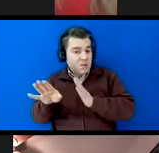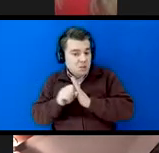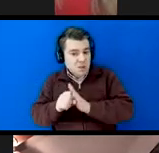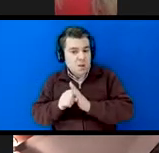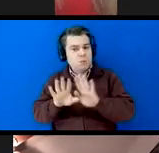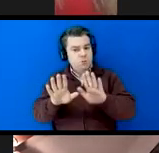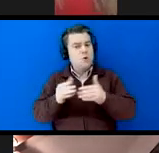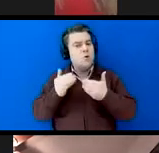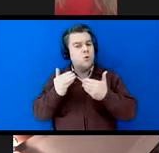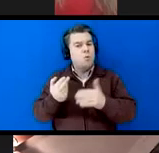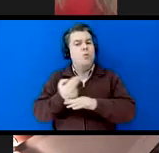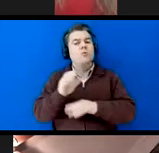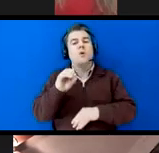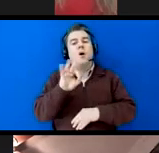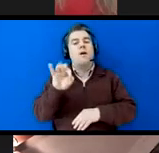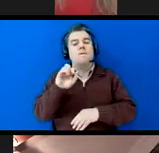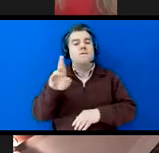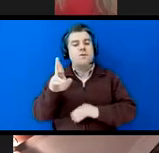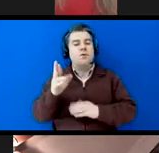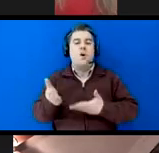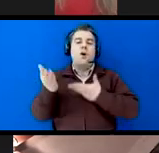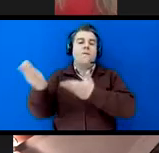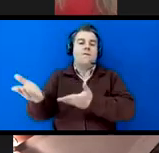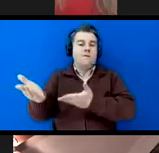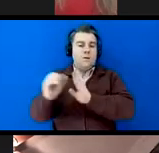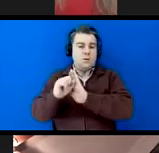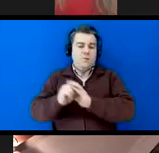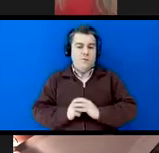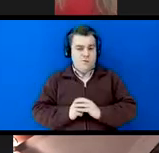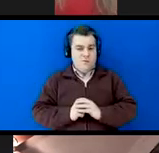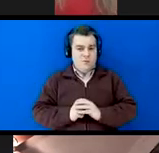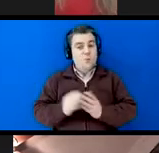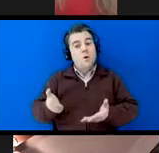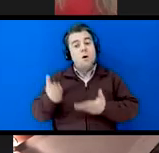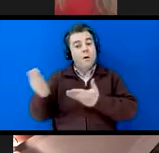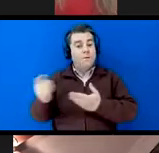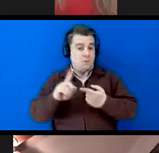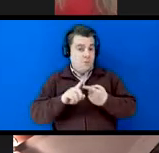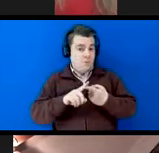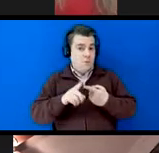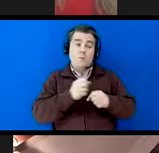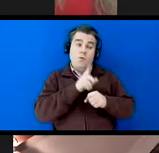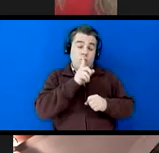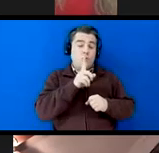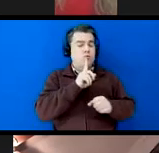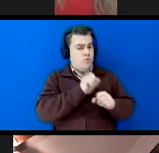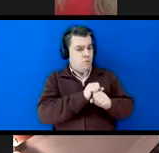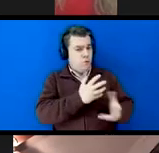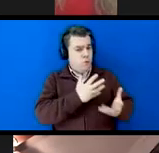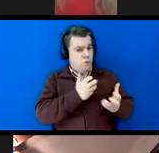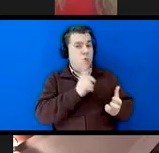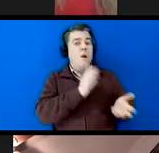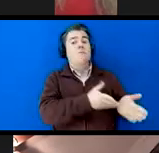go ahead and use the offer a sample sequence, because it's going to offer to them, 1, to ensure they really want a sample, they'll have to request